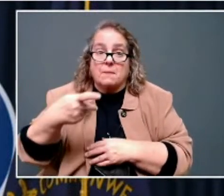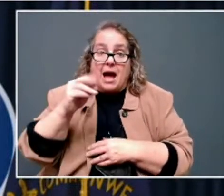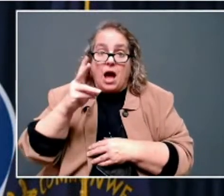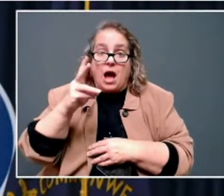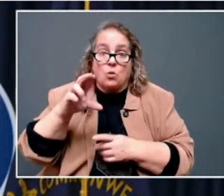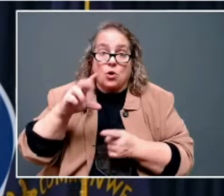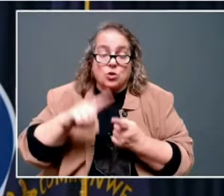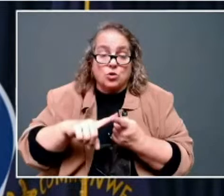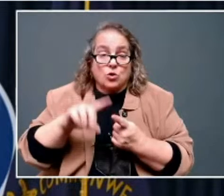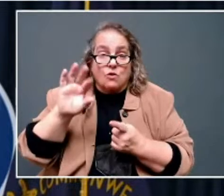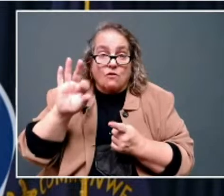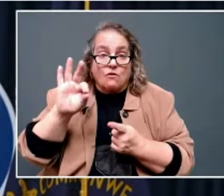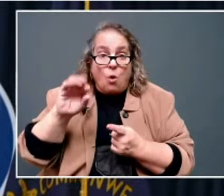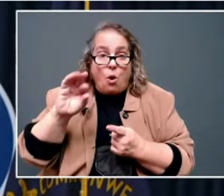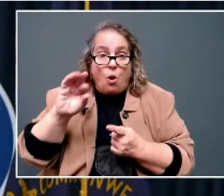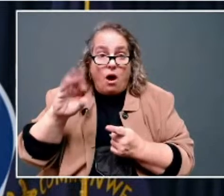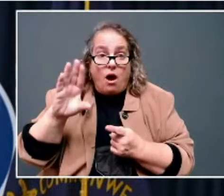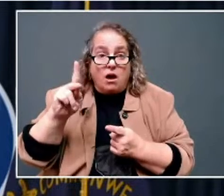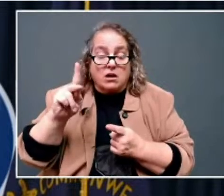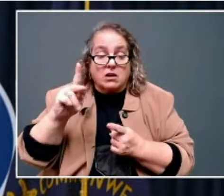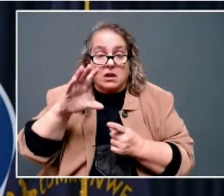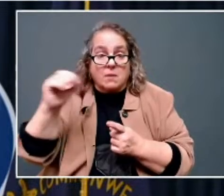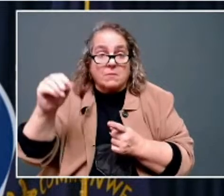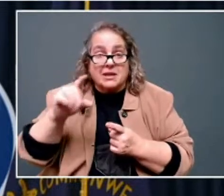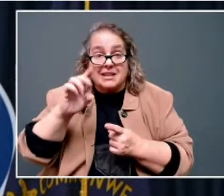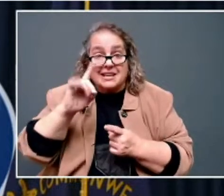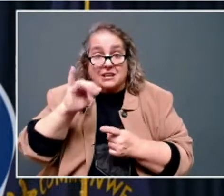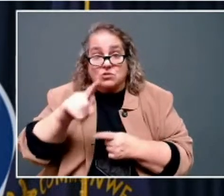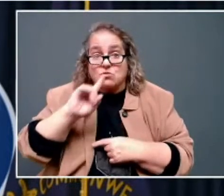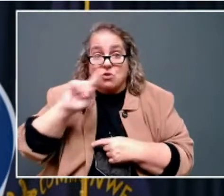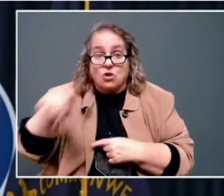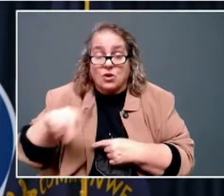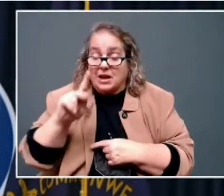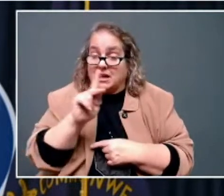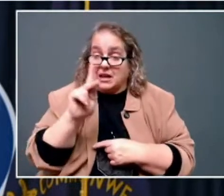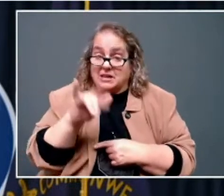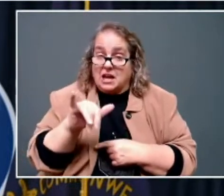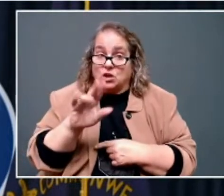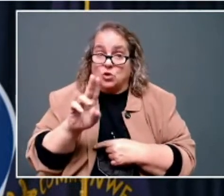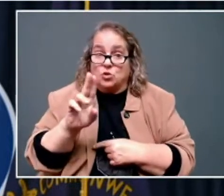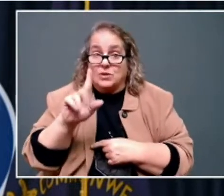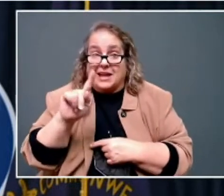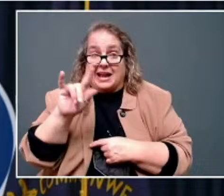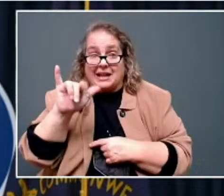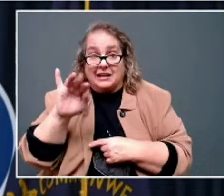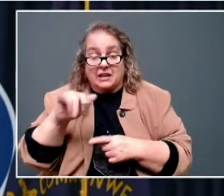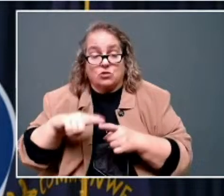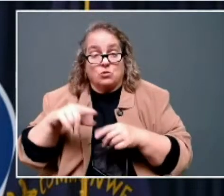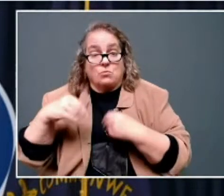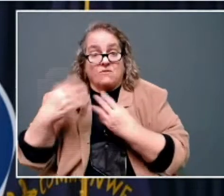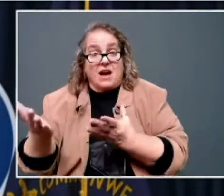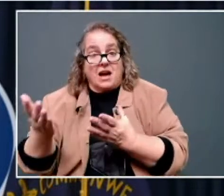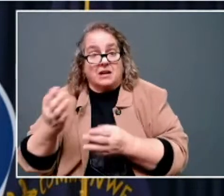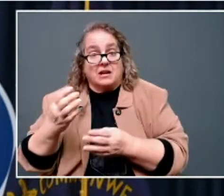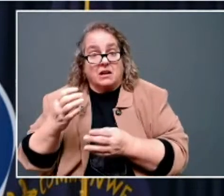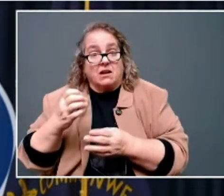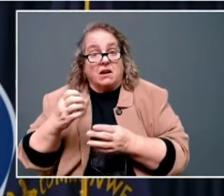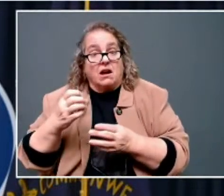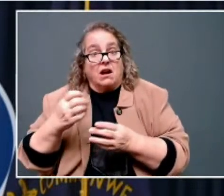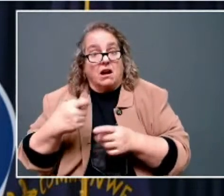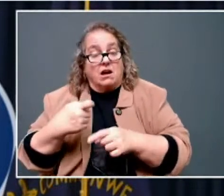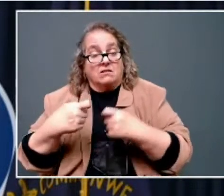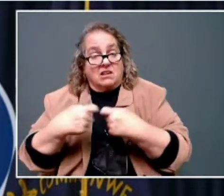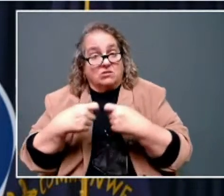that KU be the power provider there? We worked with both potential providers to reach a successful